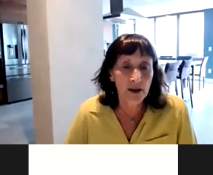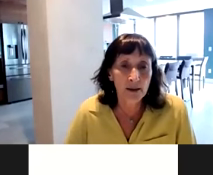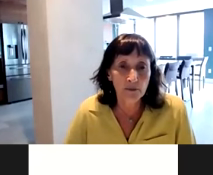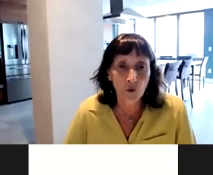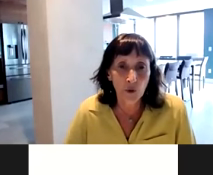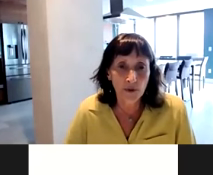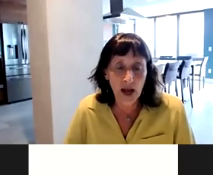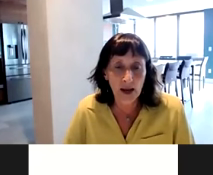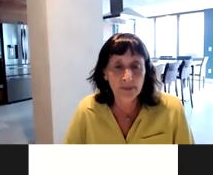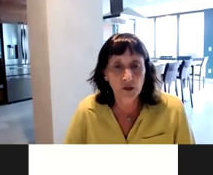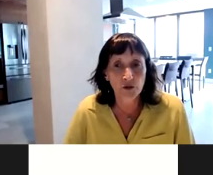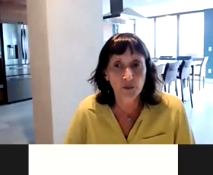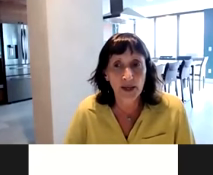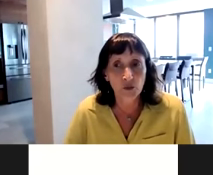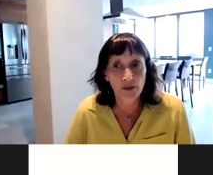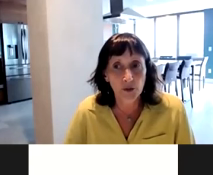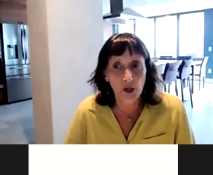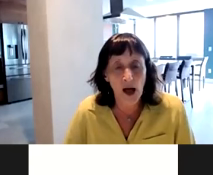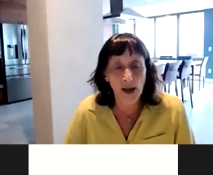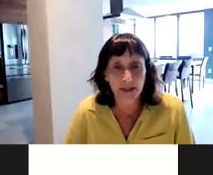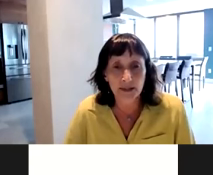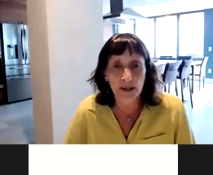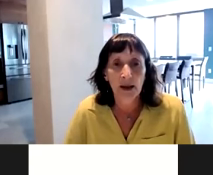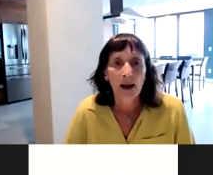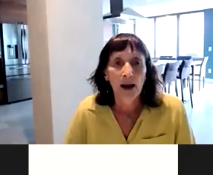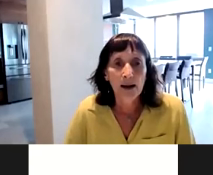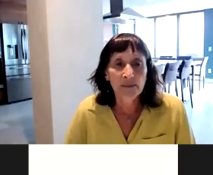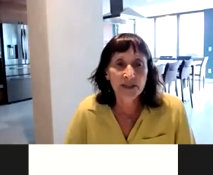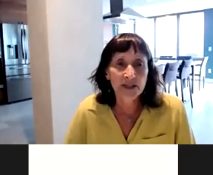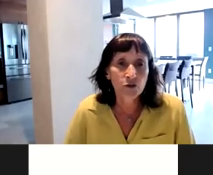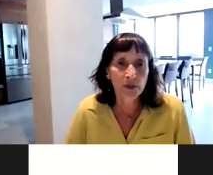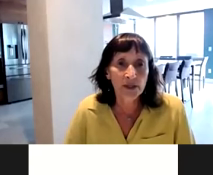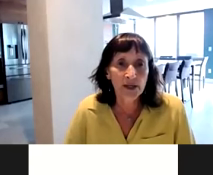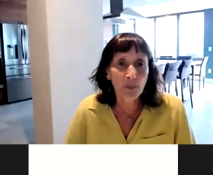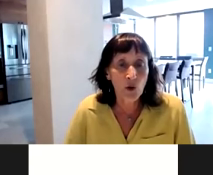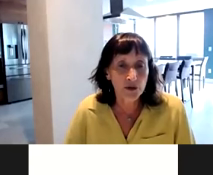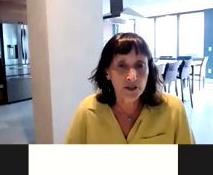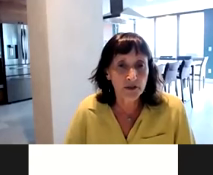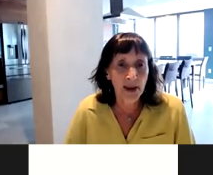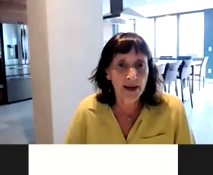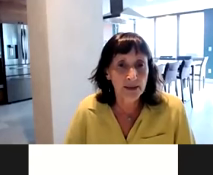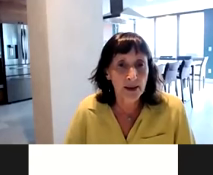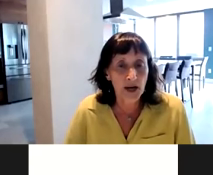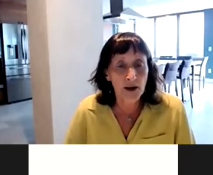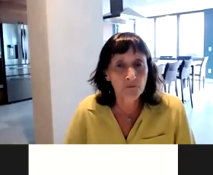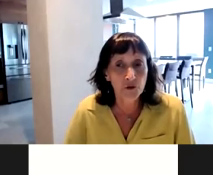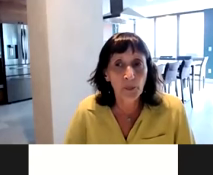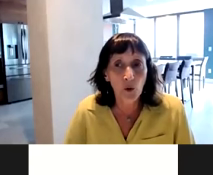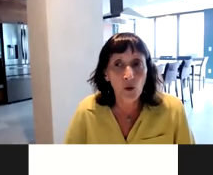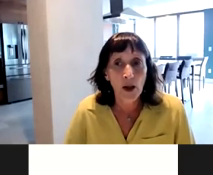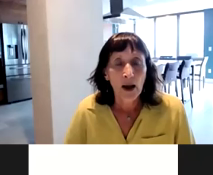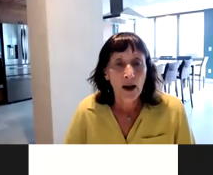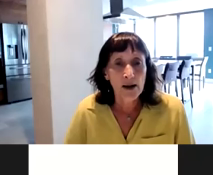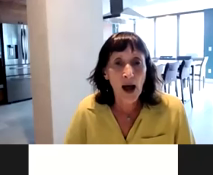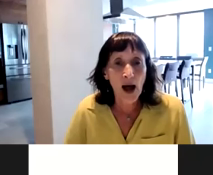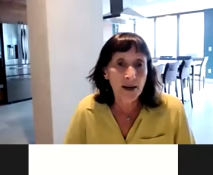sessions for the time that you spend with your clients. This is really important to make them